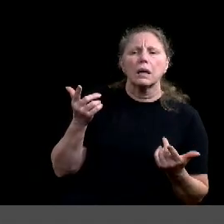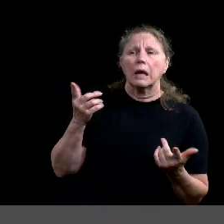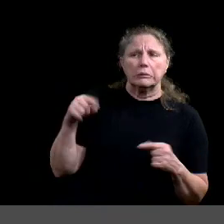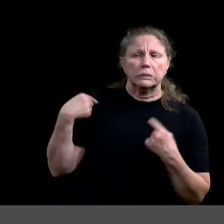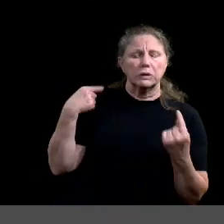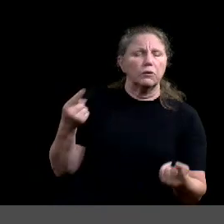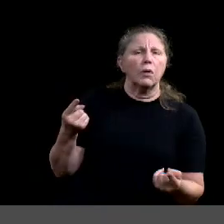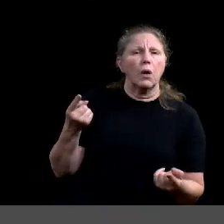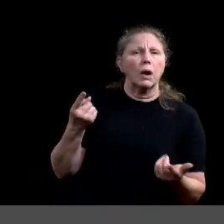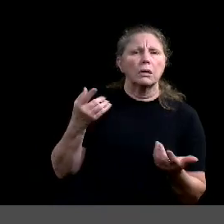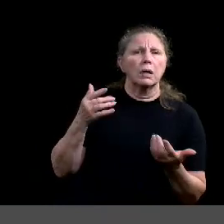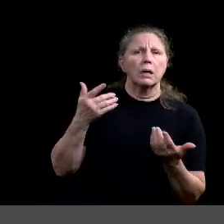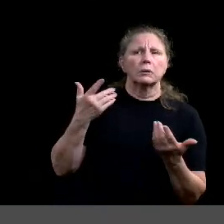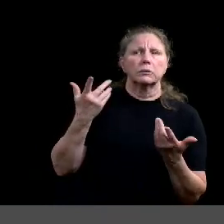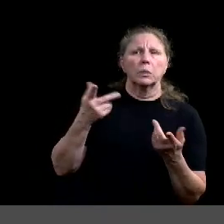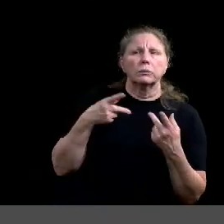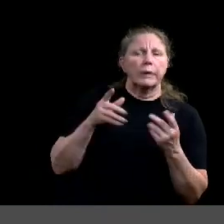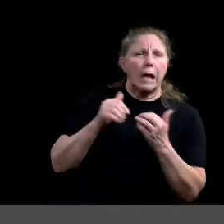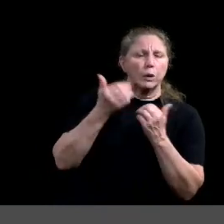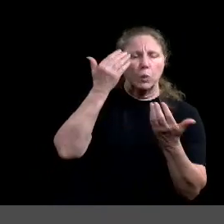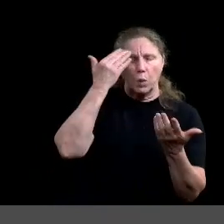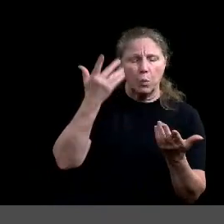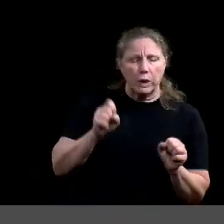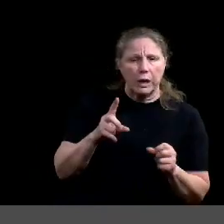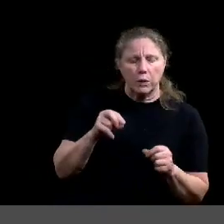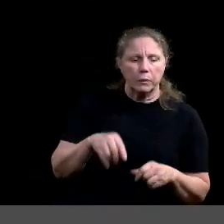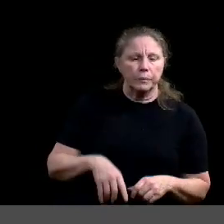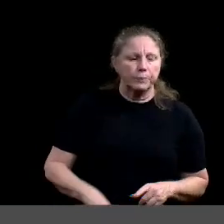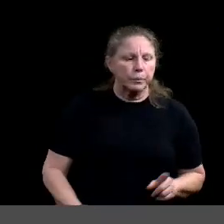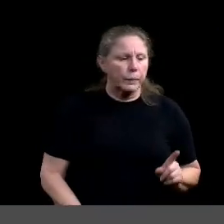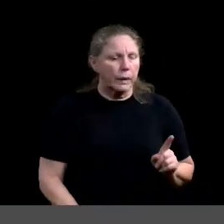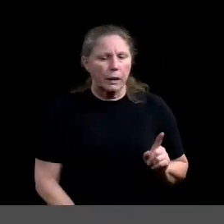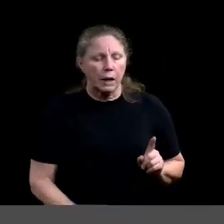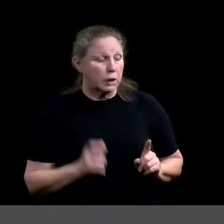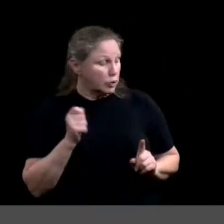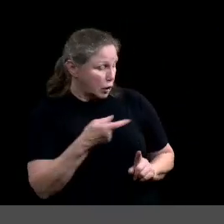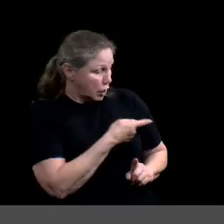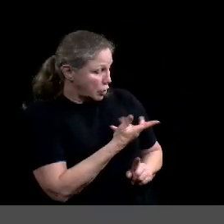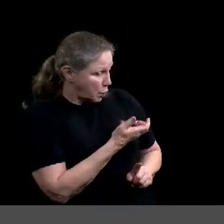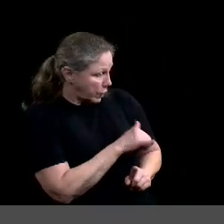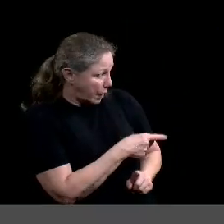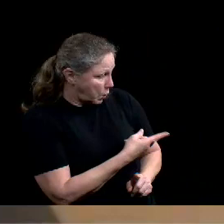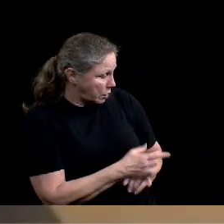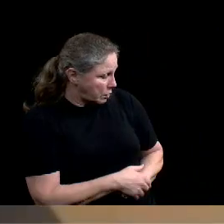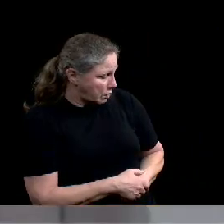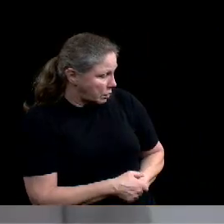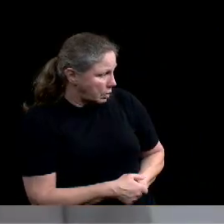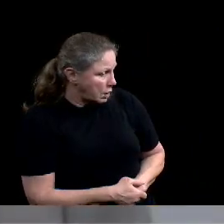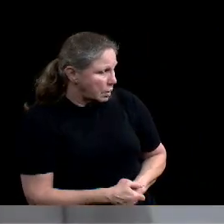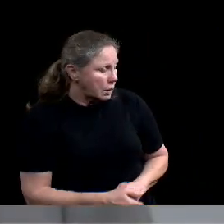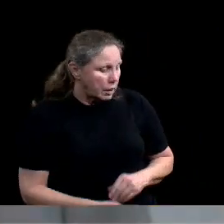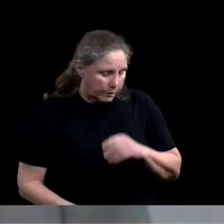Judge, would you like to take that to begin with? Well, what we know is the